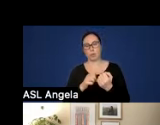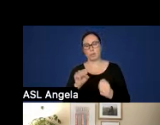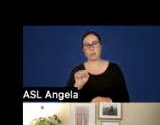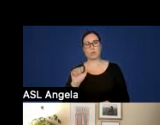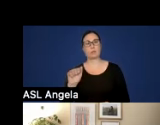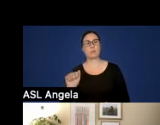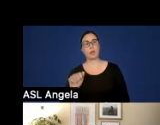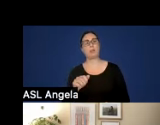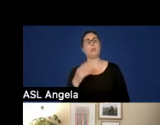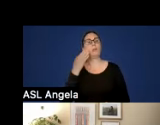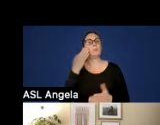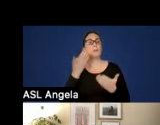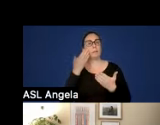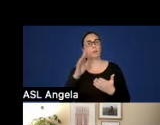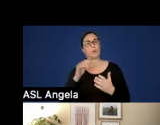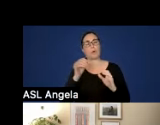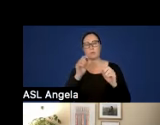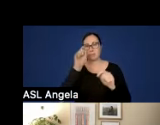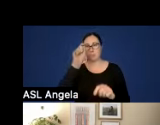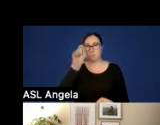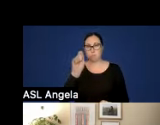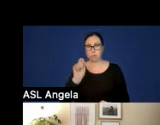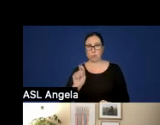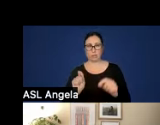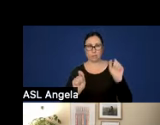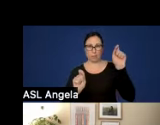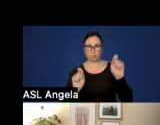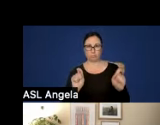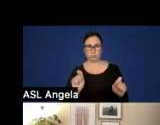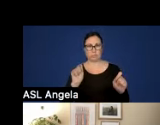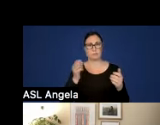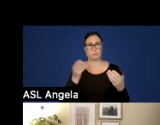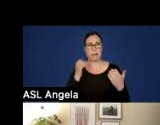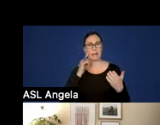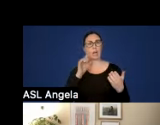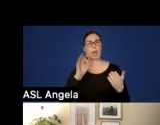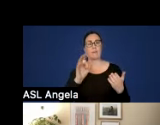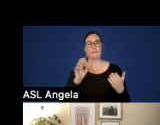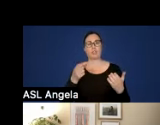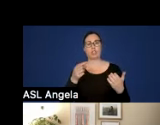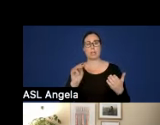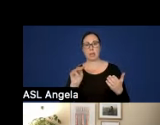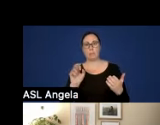genital mutilation, or female genital cutting. You might hear FGM or FGC,